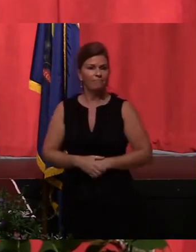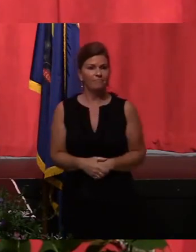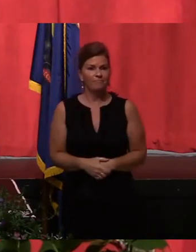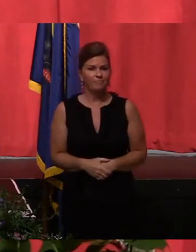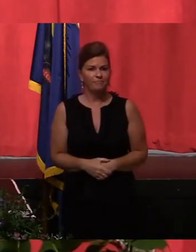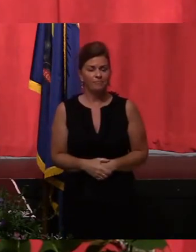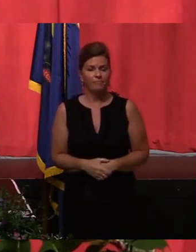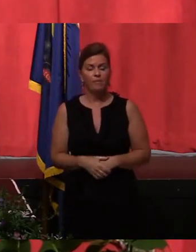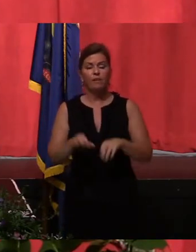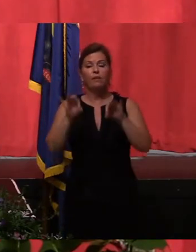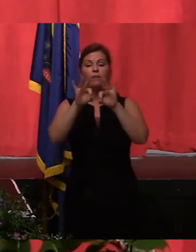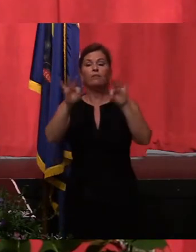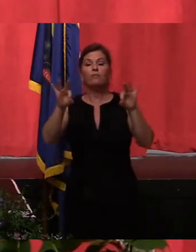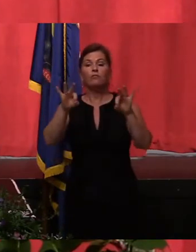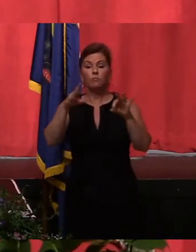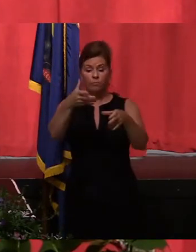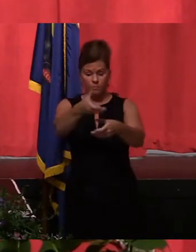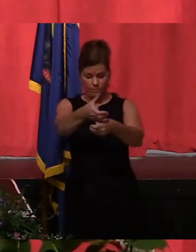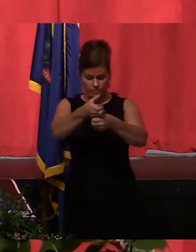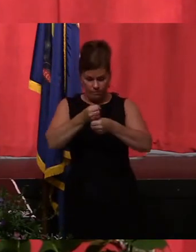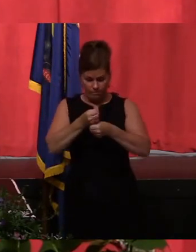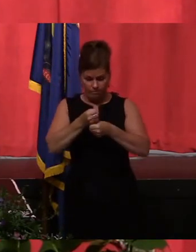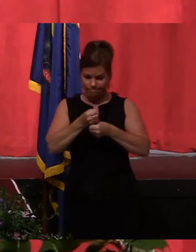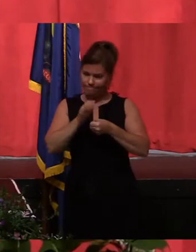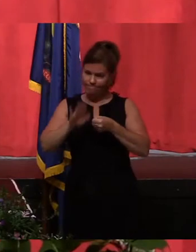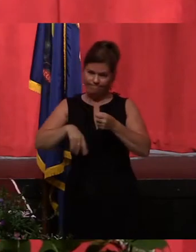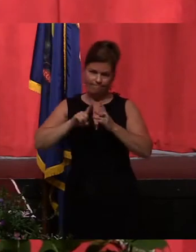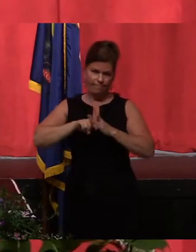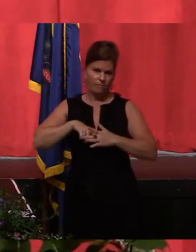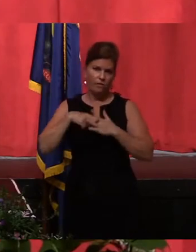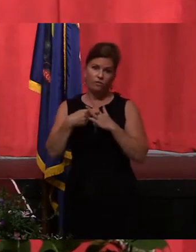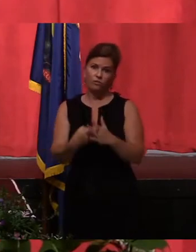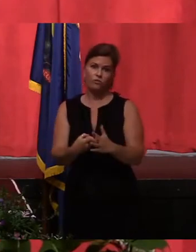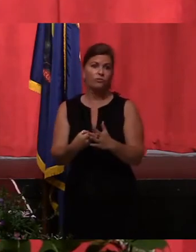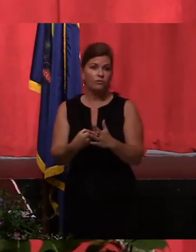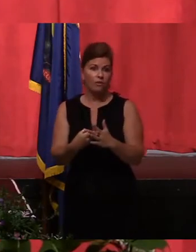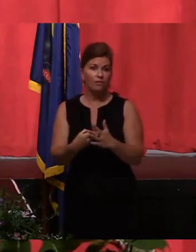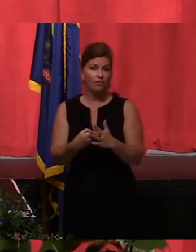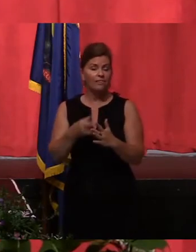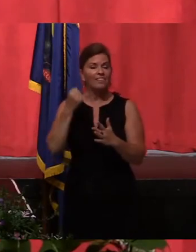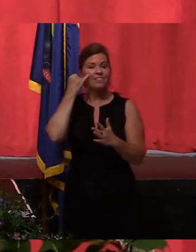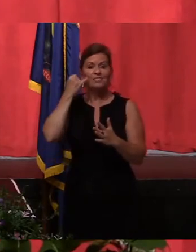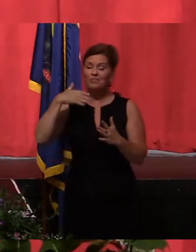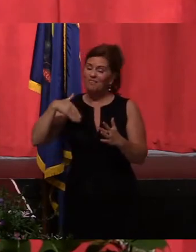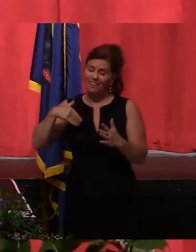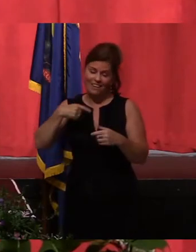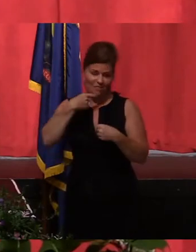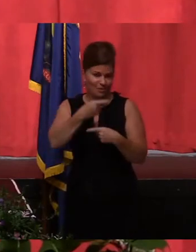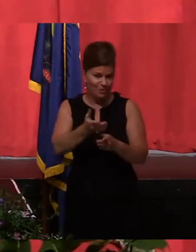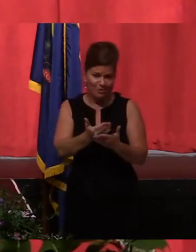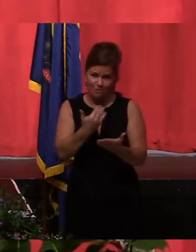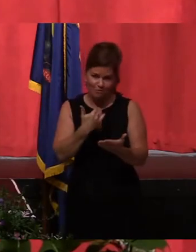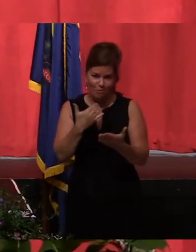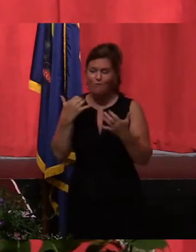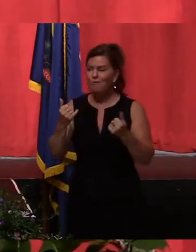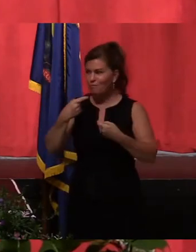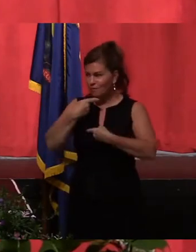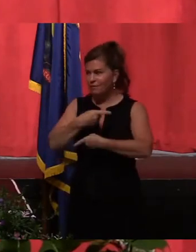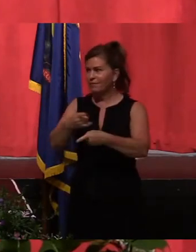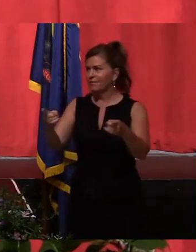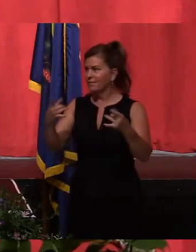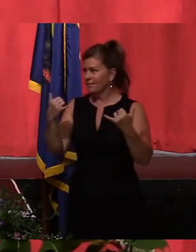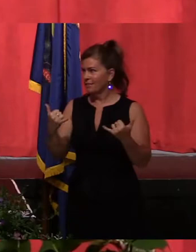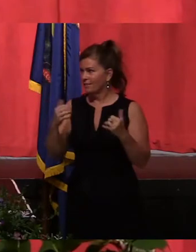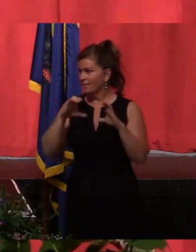The diploma you will receive is just the beginning. So if you haven't been told this before, let me tell you now, members of the class